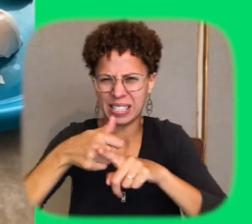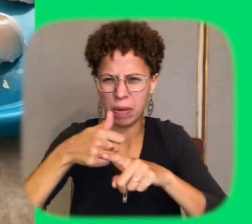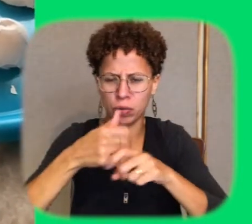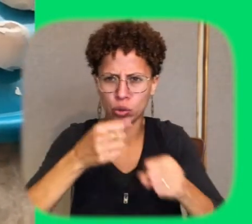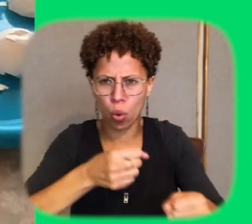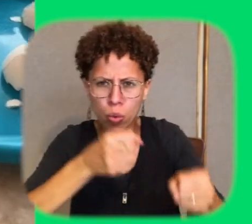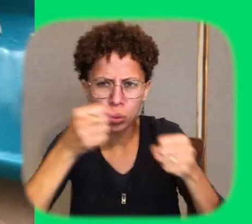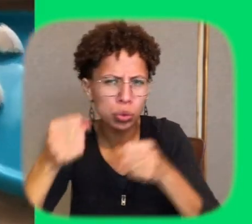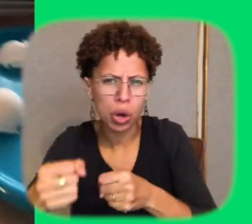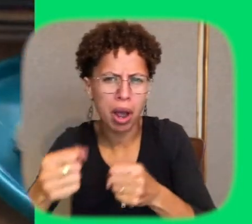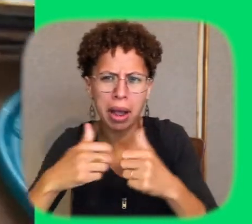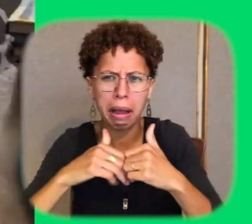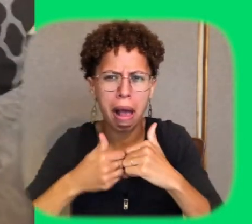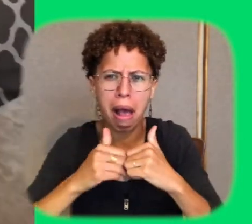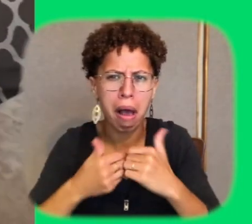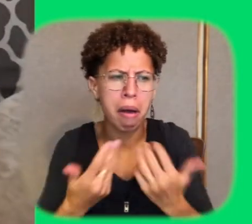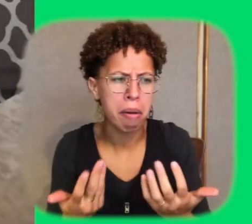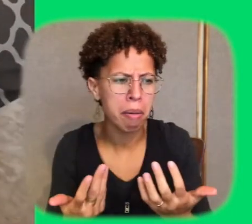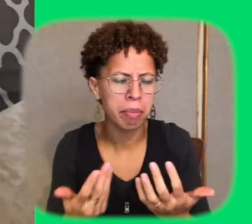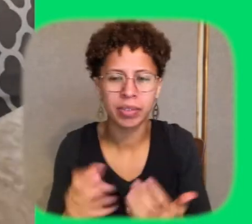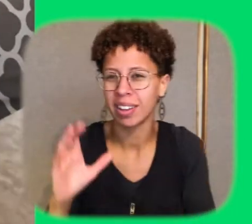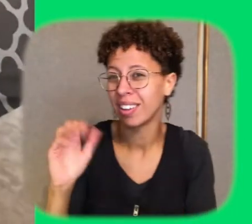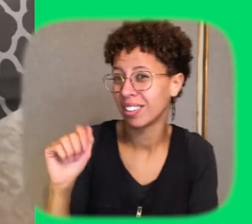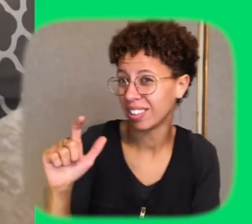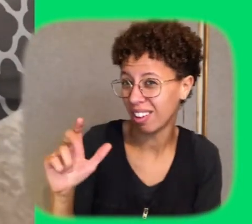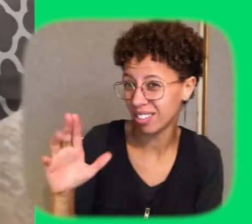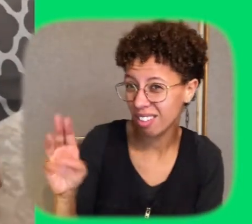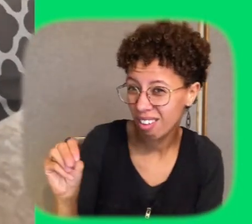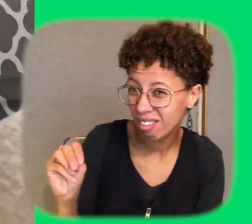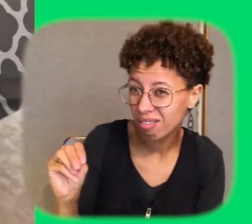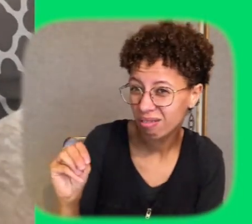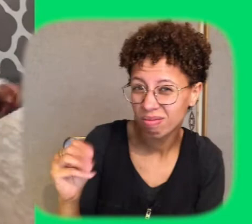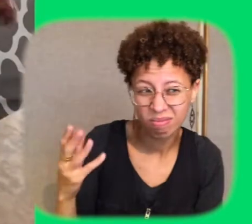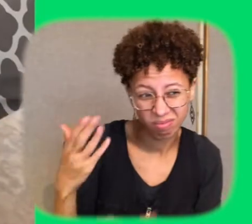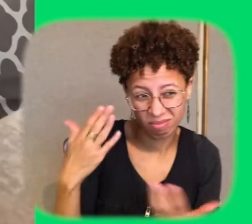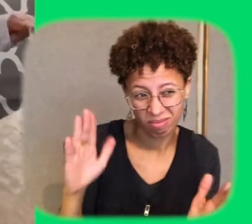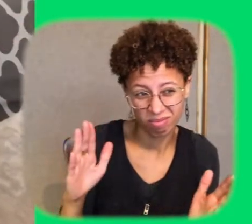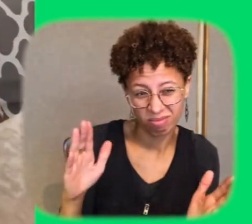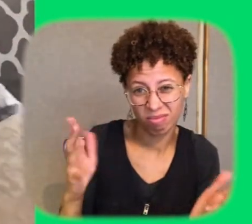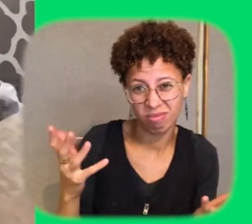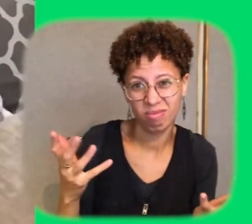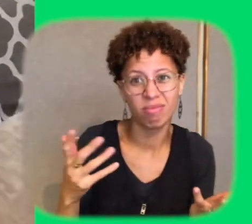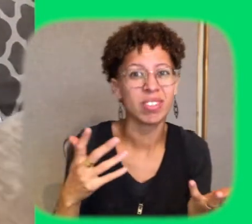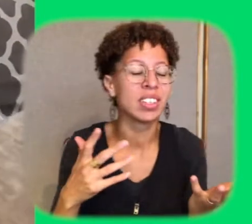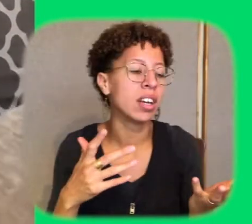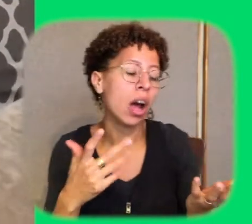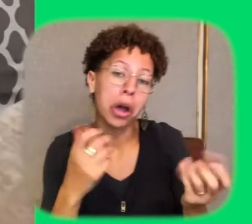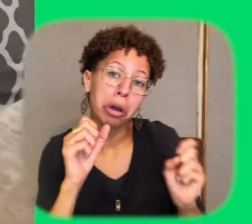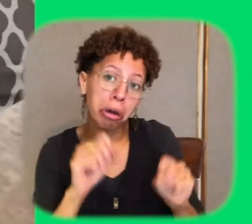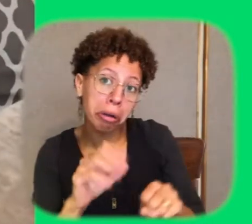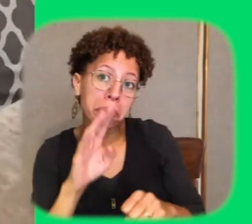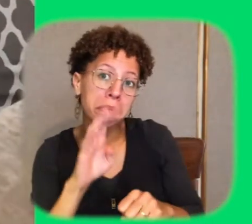Calcium? Yeah, could be. Could calcium? Be. Well, we'd have to find out what the shells are made of.